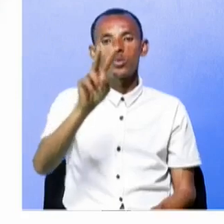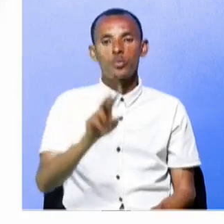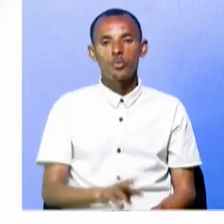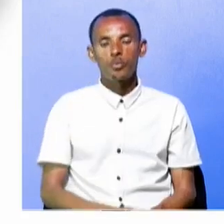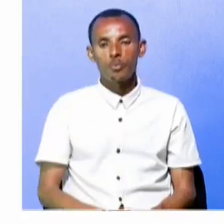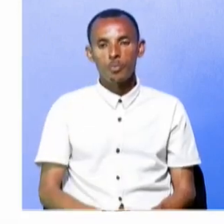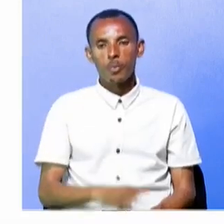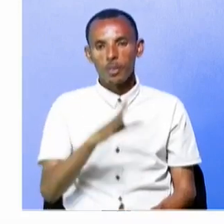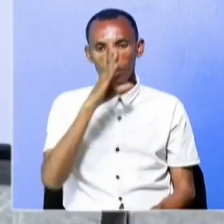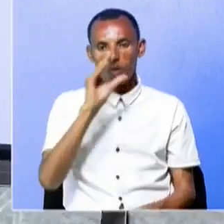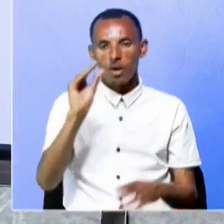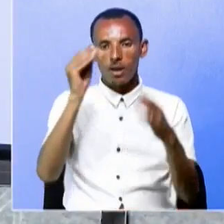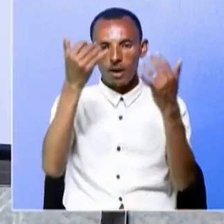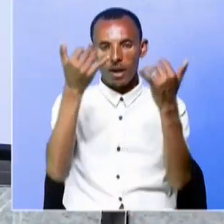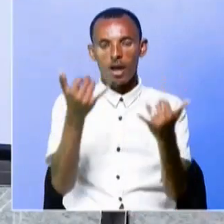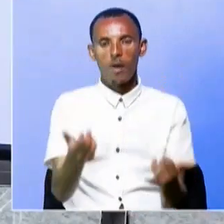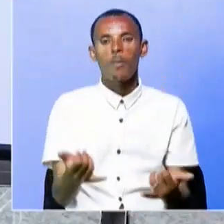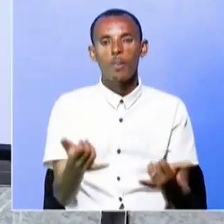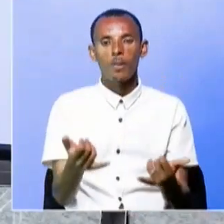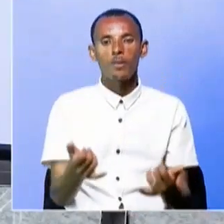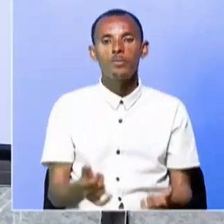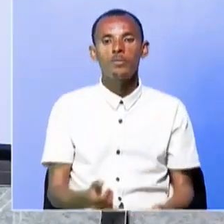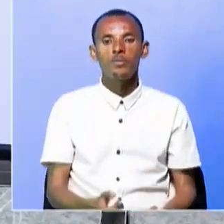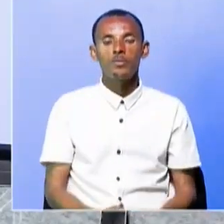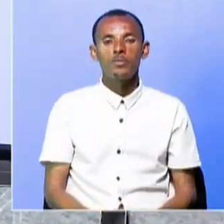okay? Now,